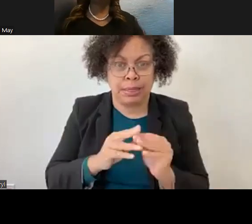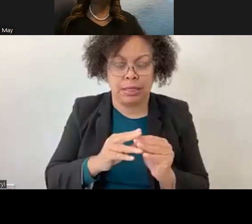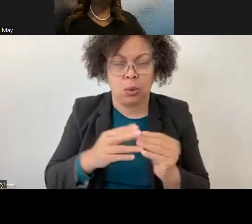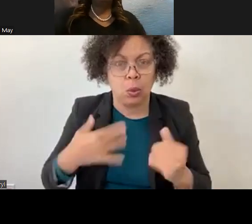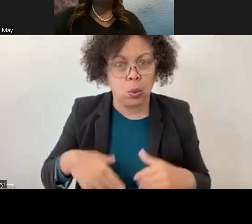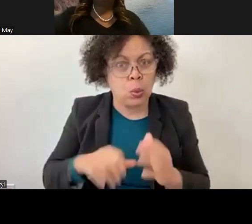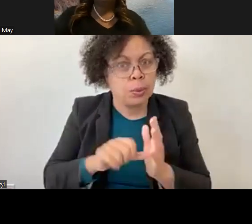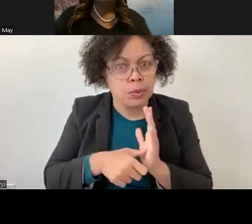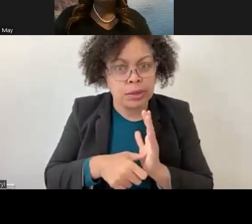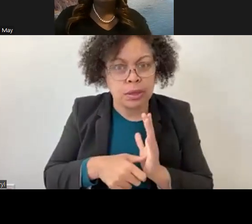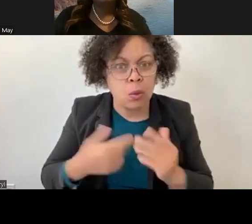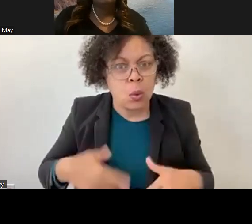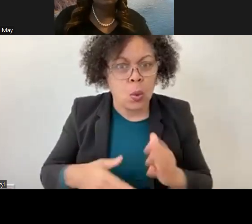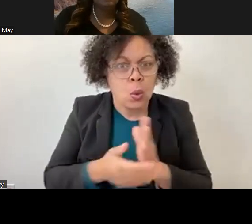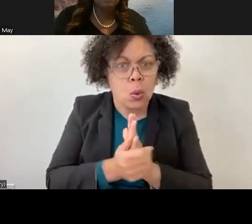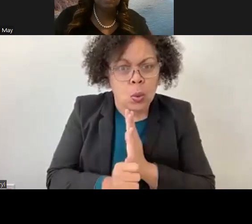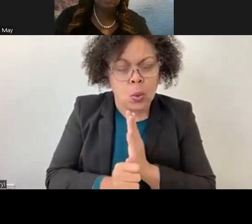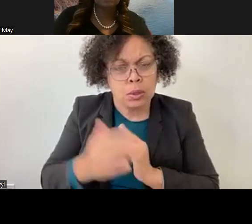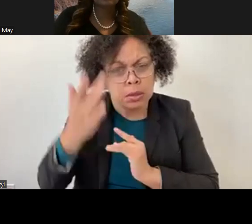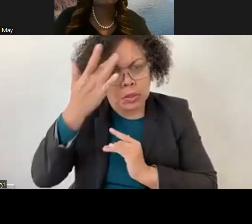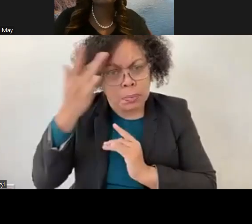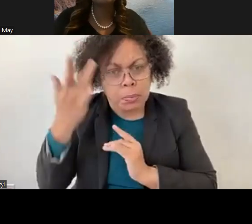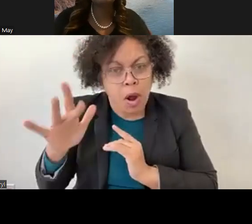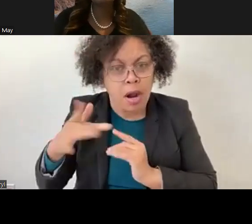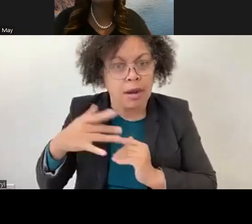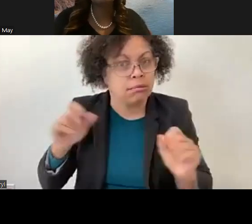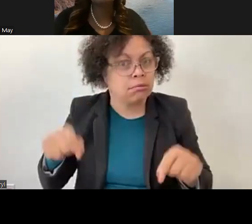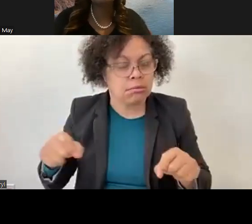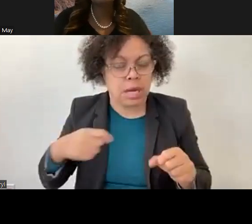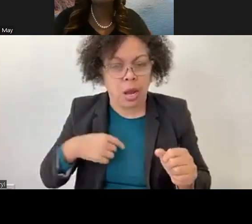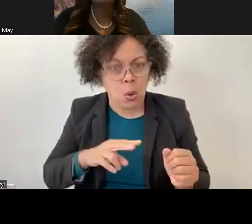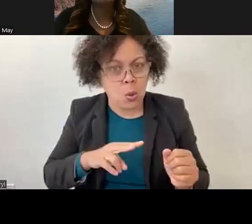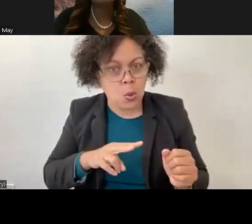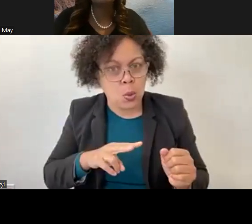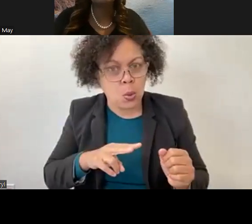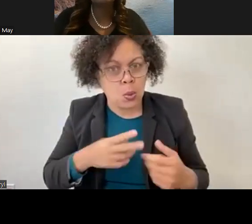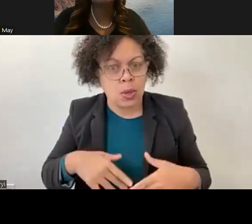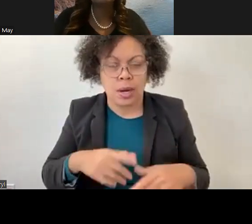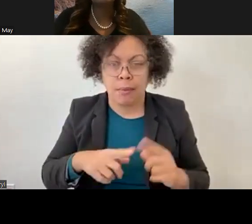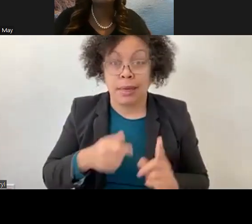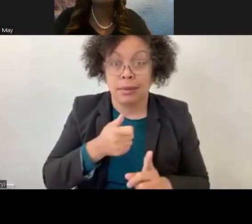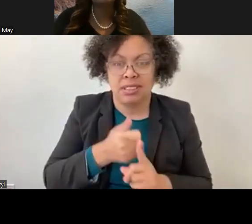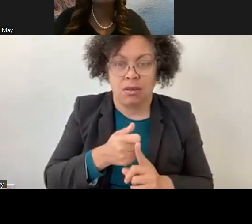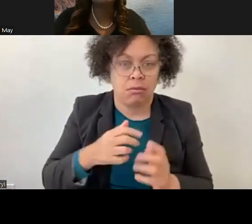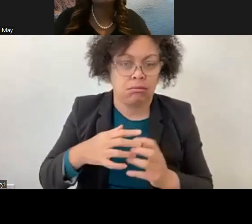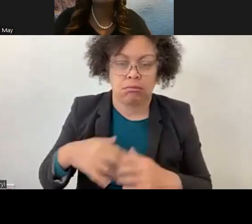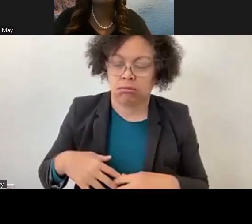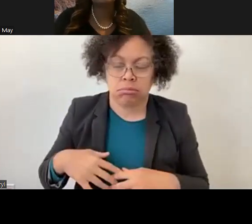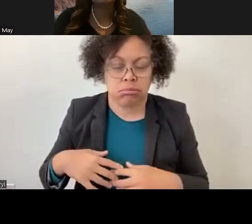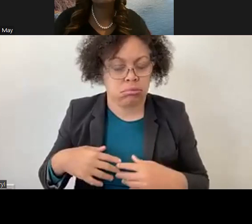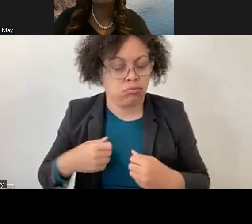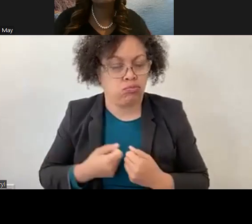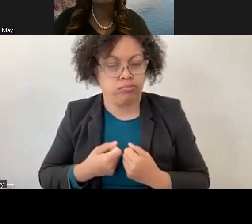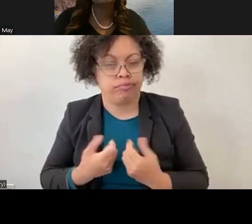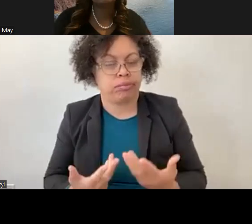she was so kind of productive and smart, was just, almost broke down, saying like, and this was just after sort of the